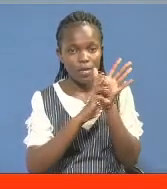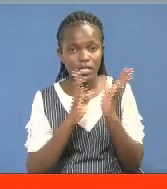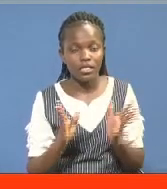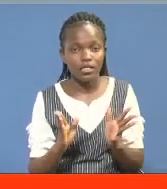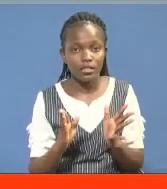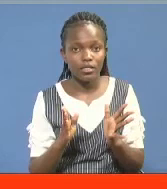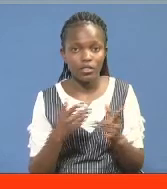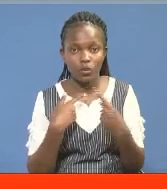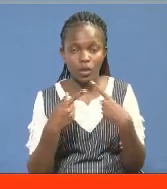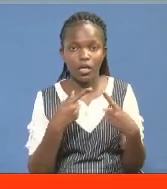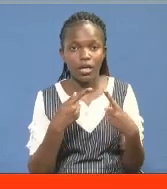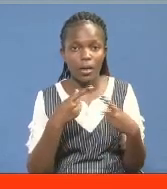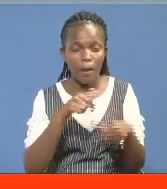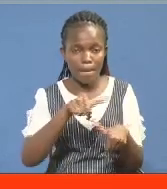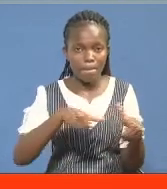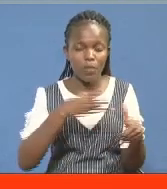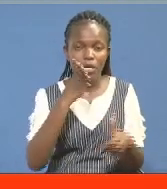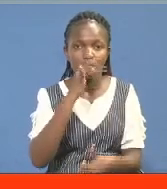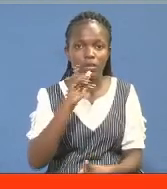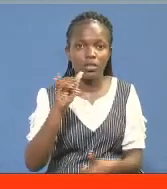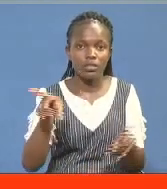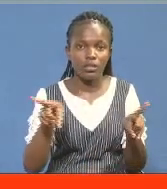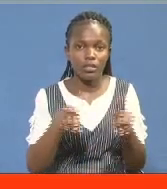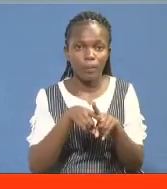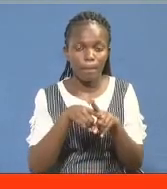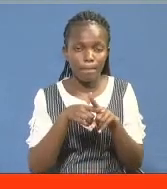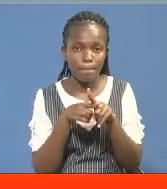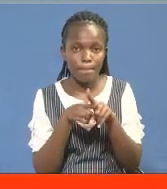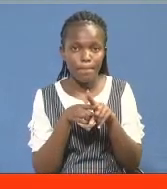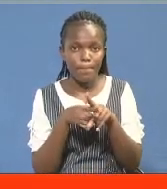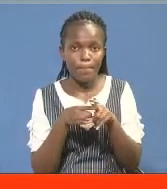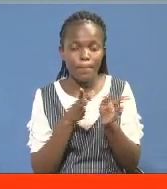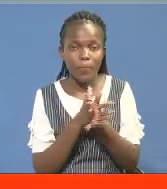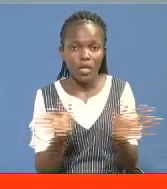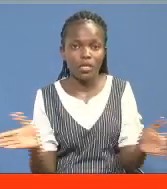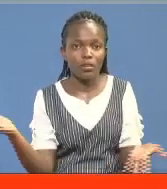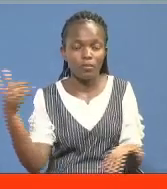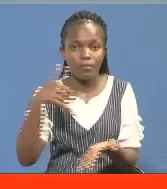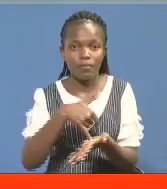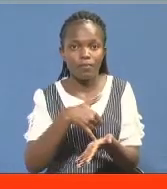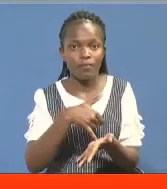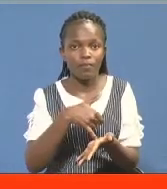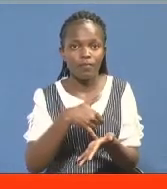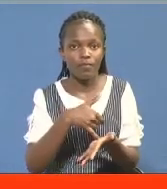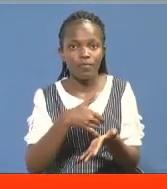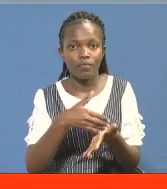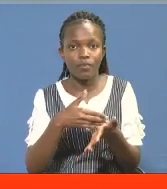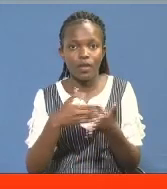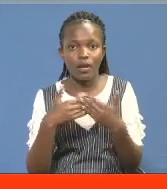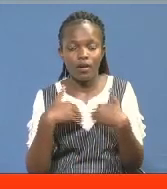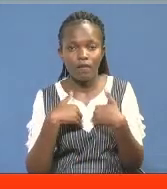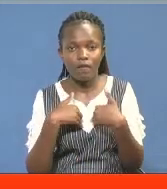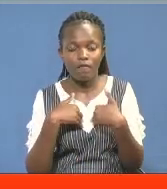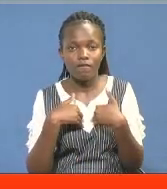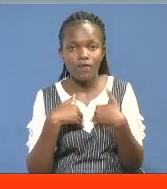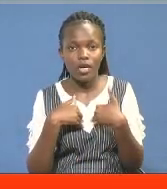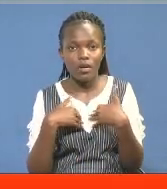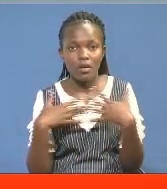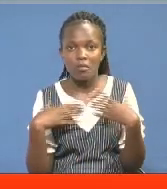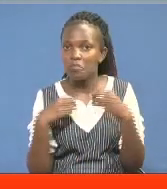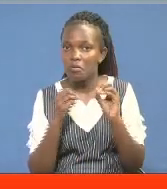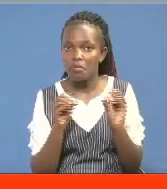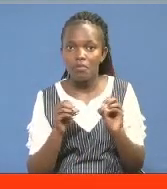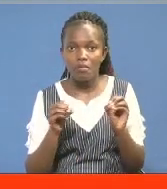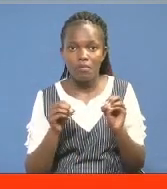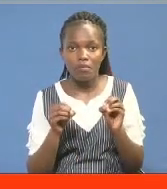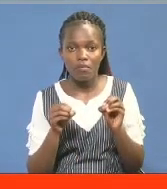us concerning the issue of BBI and the issue of citizen participation, terming it suicidal that we don't have a legal framework, yet the